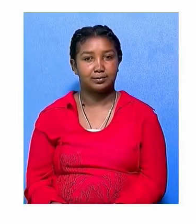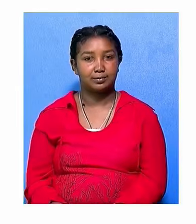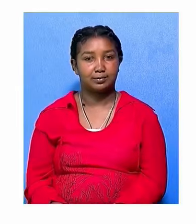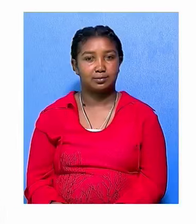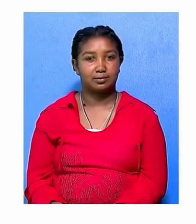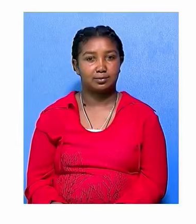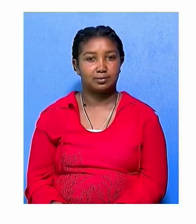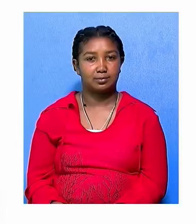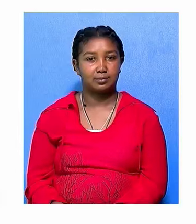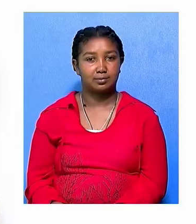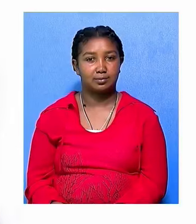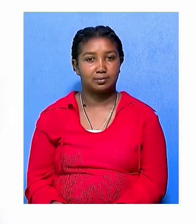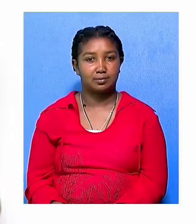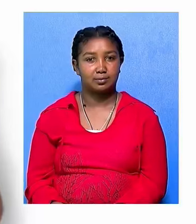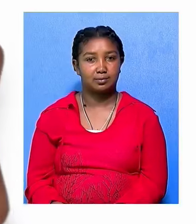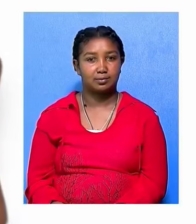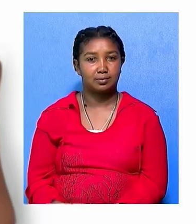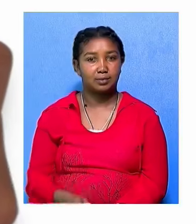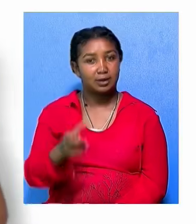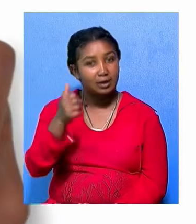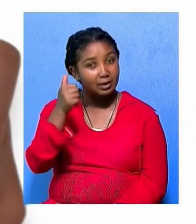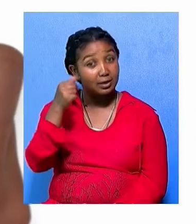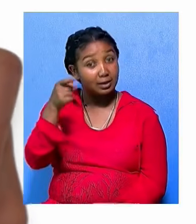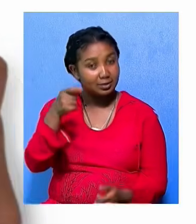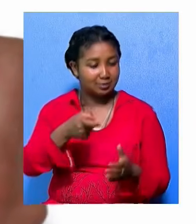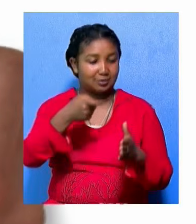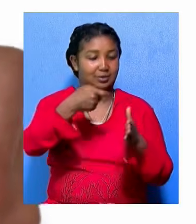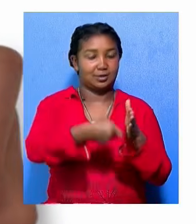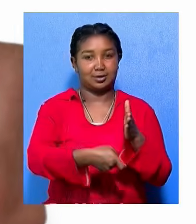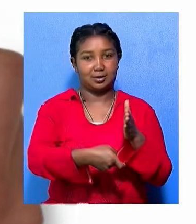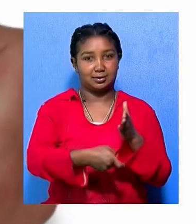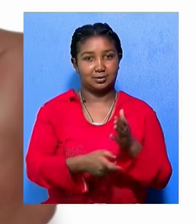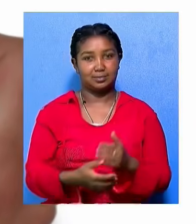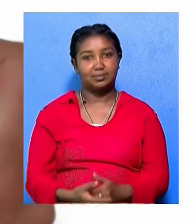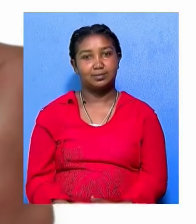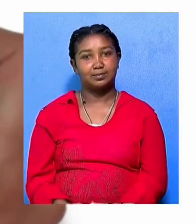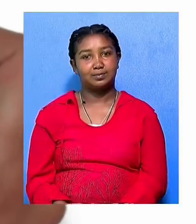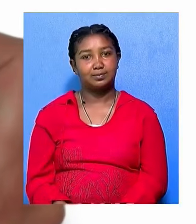in his result.